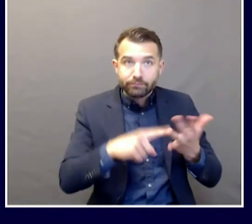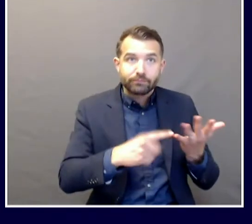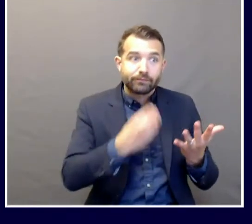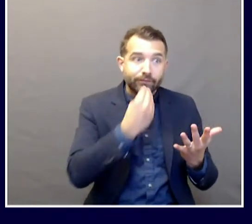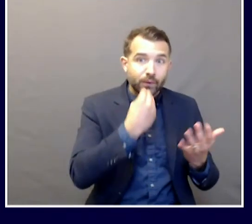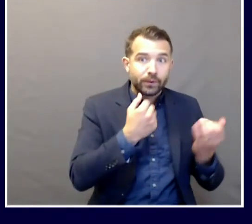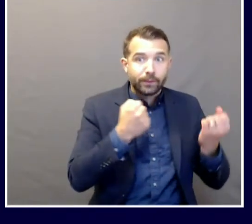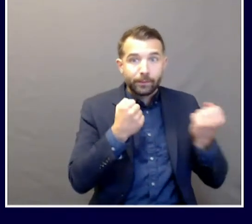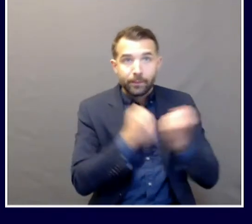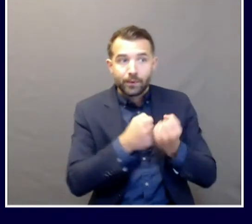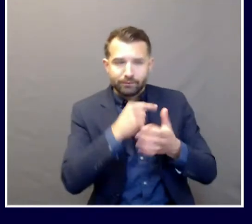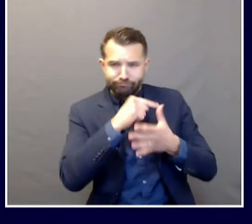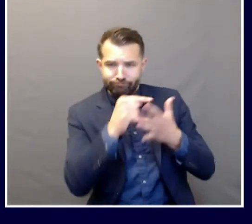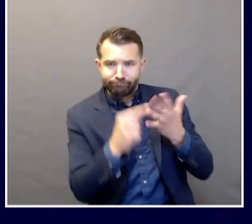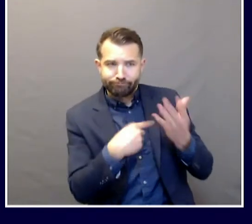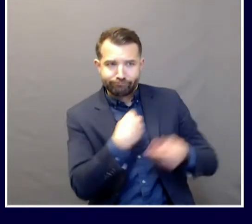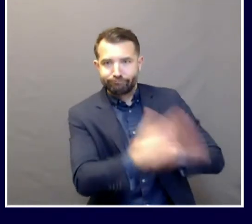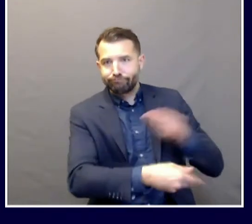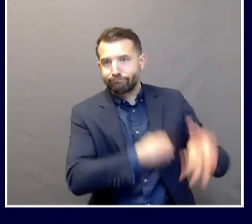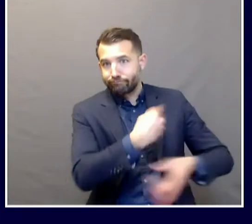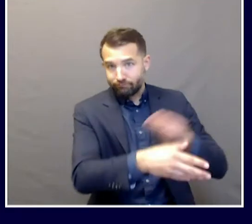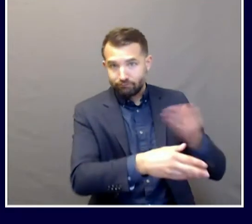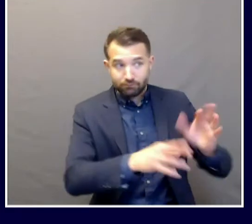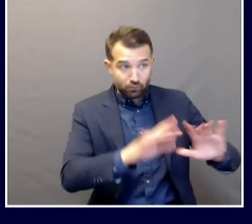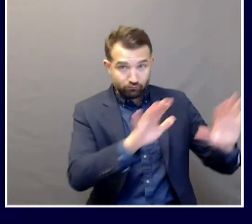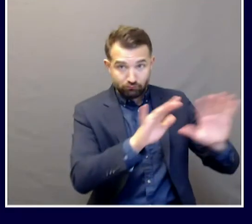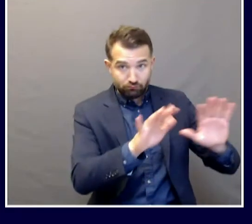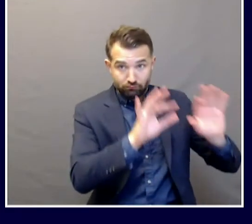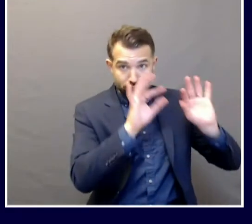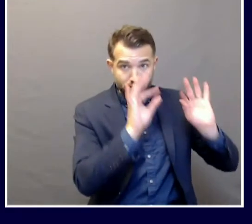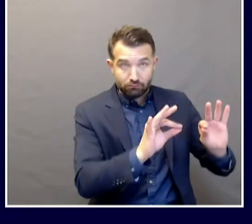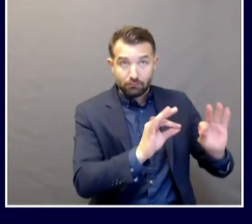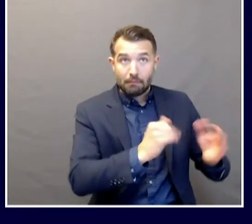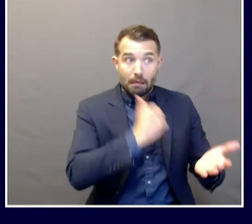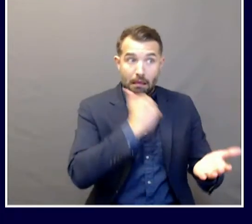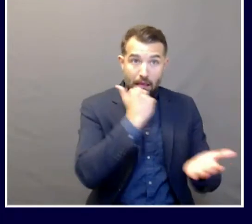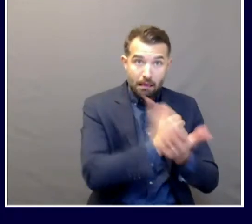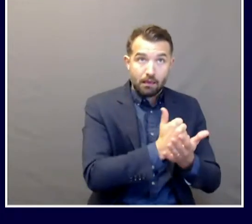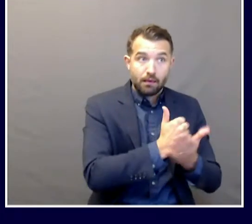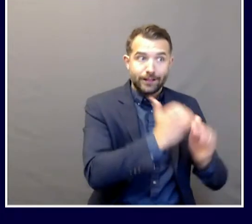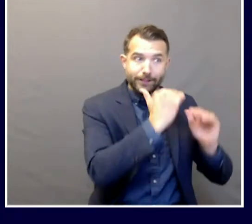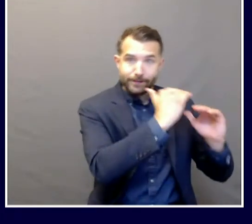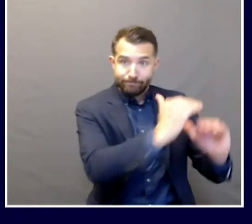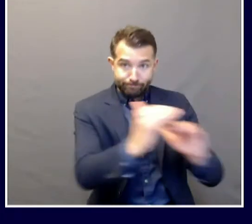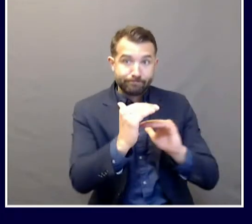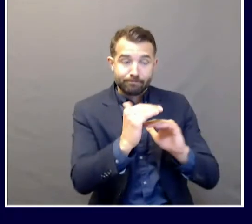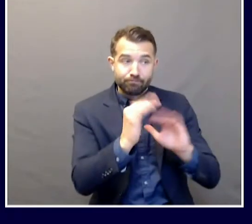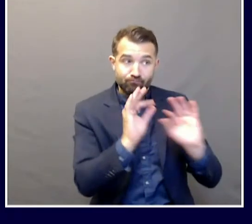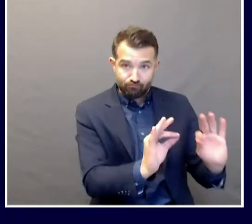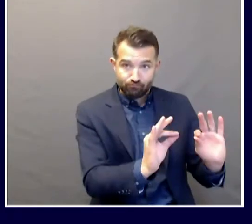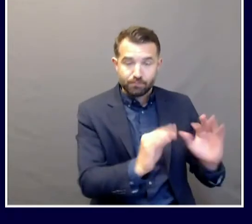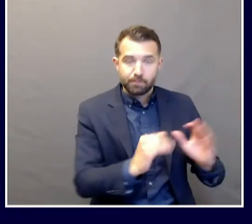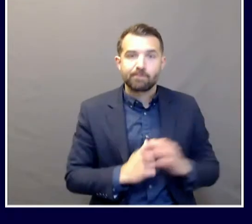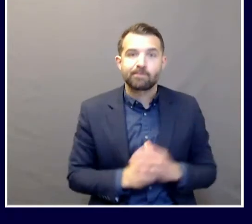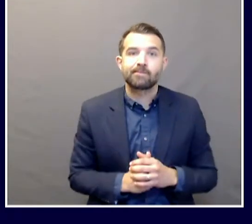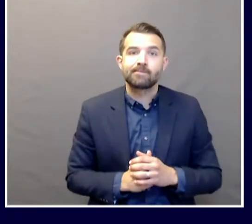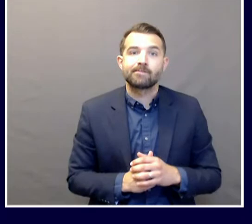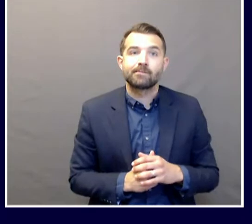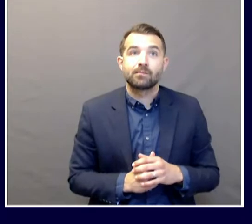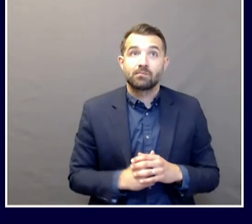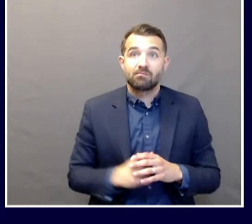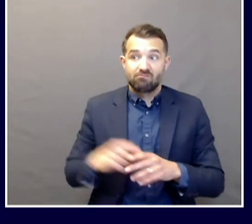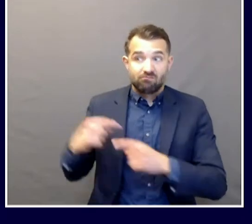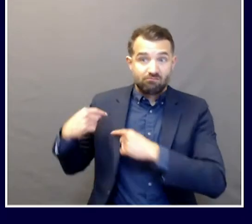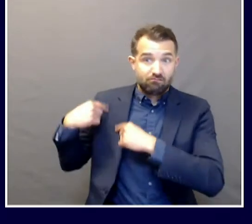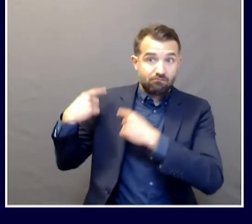mean when I talk about the disease control piece. It's those public health interventions that Jessica, we've talked about for 13 or